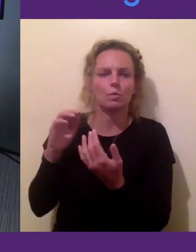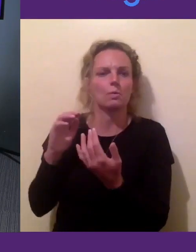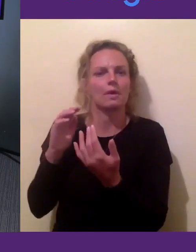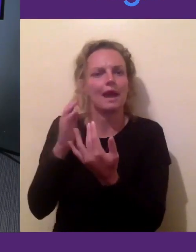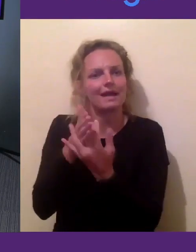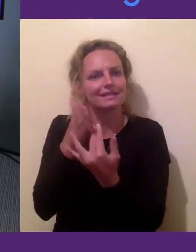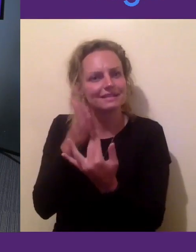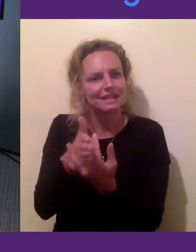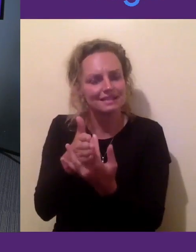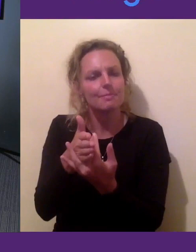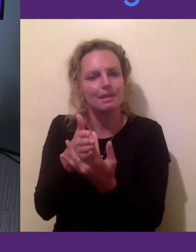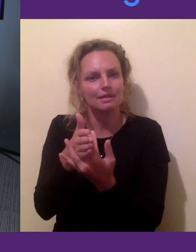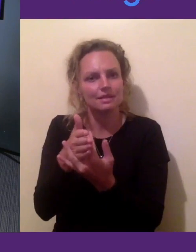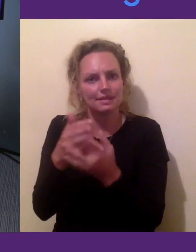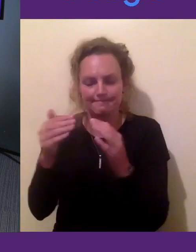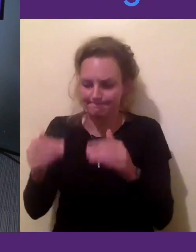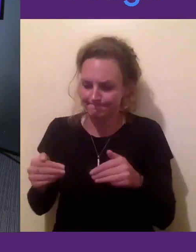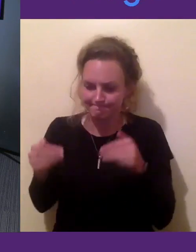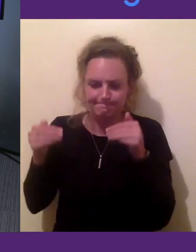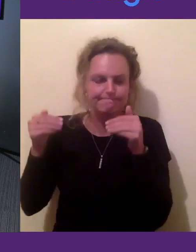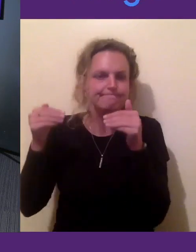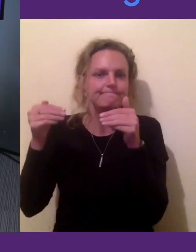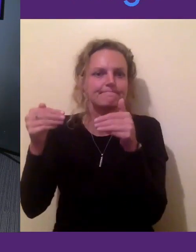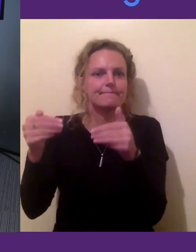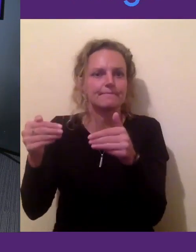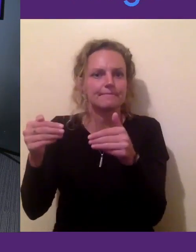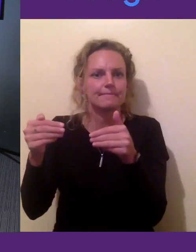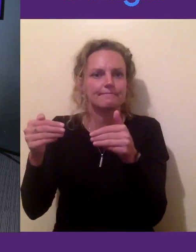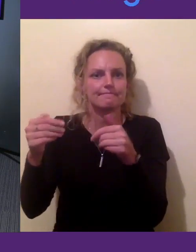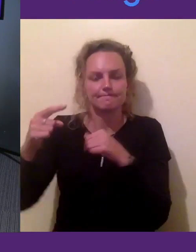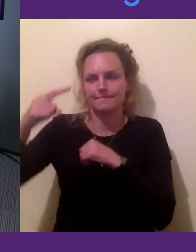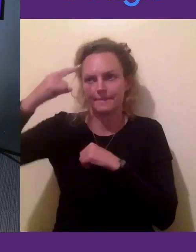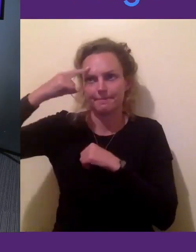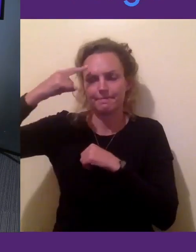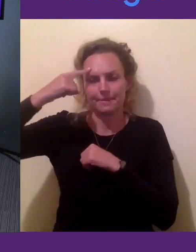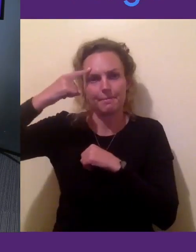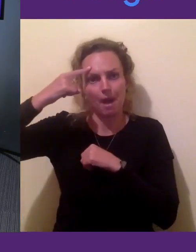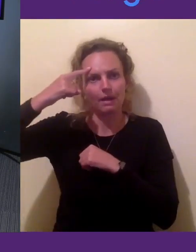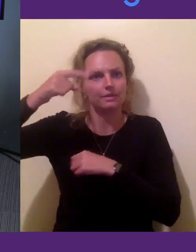of mind of everyone that you're working with? What are your tips and tricks?